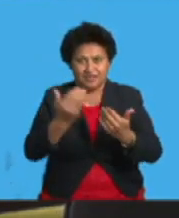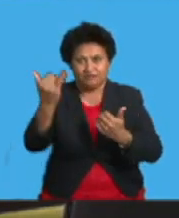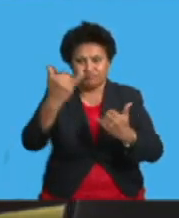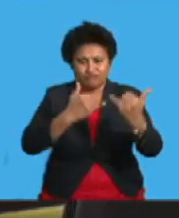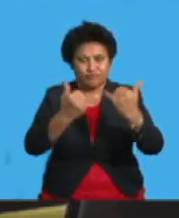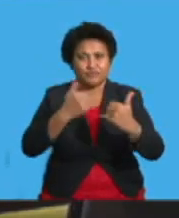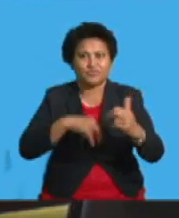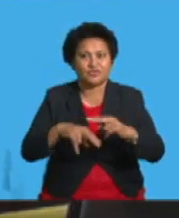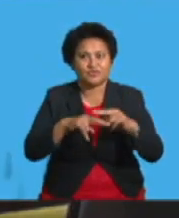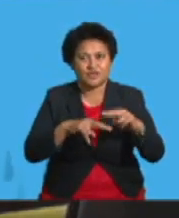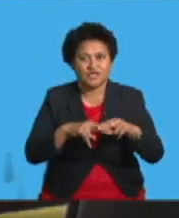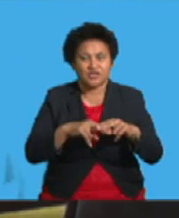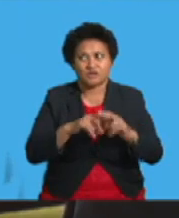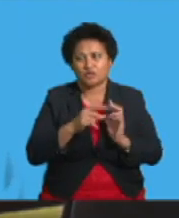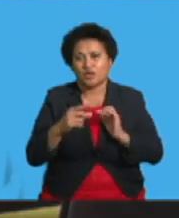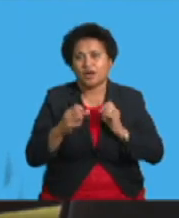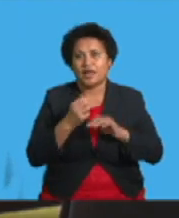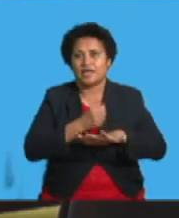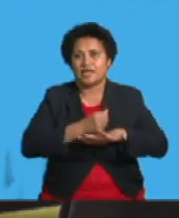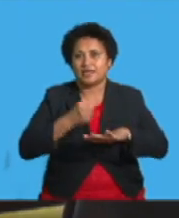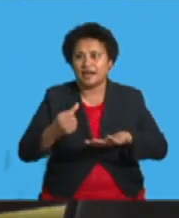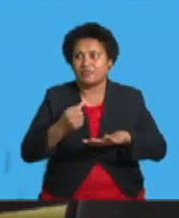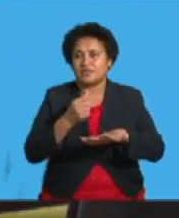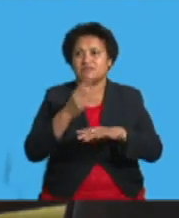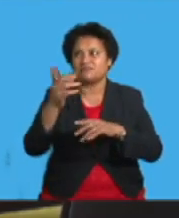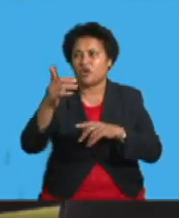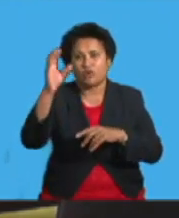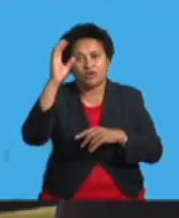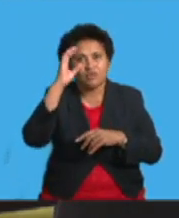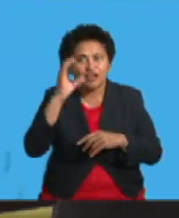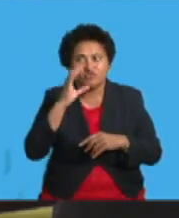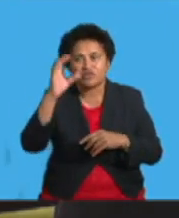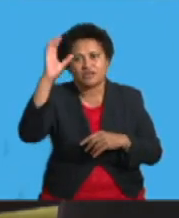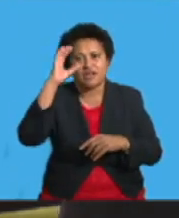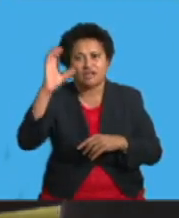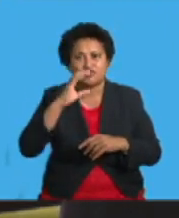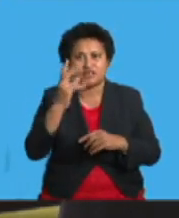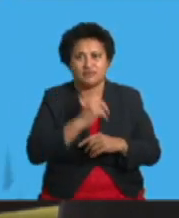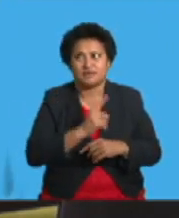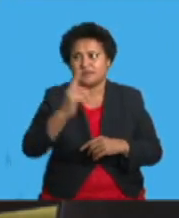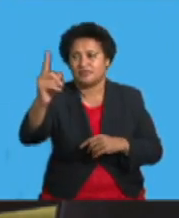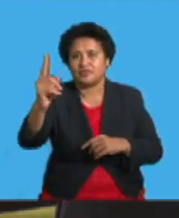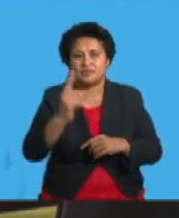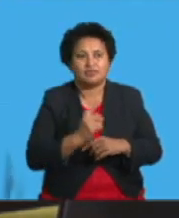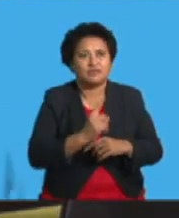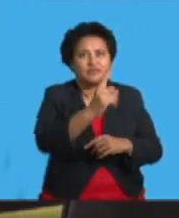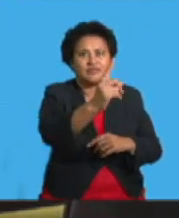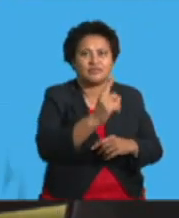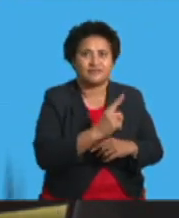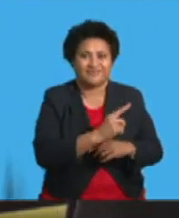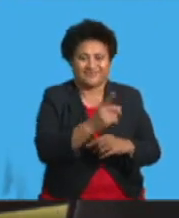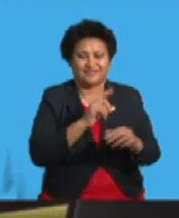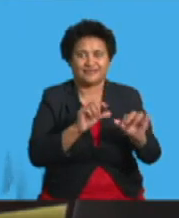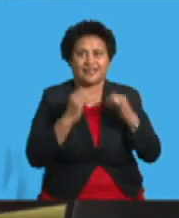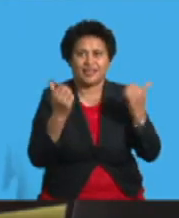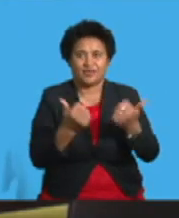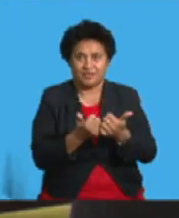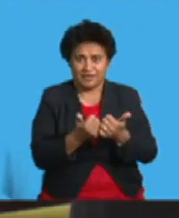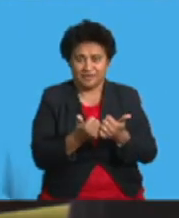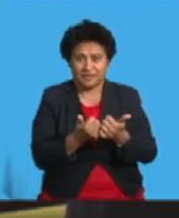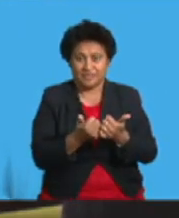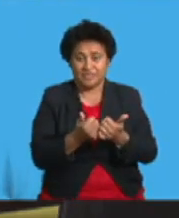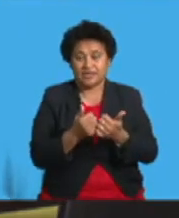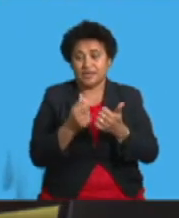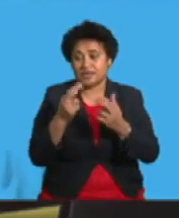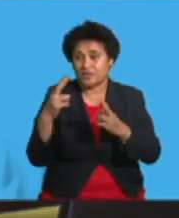It's done on a bilateral basis, in other words, between two countries. The role of the air services agreement